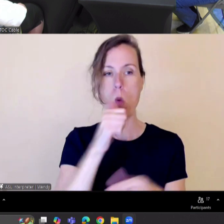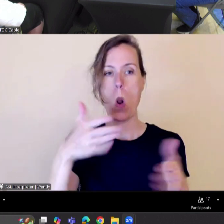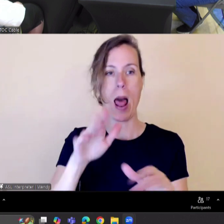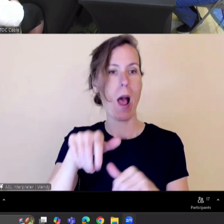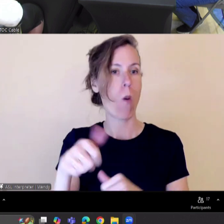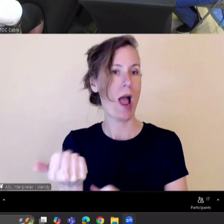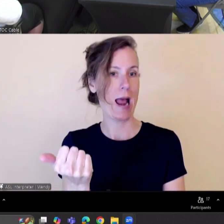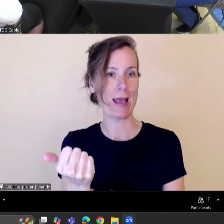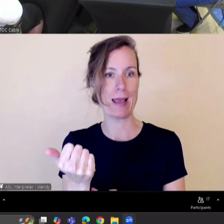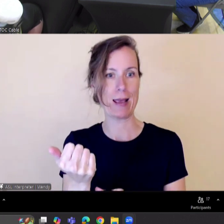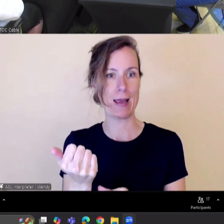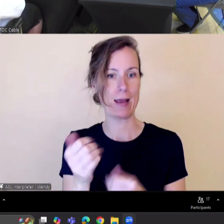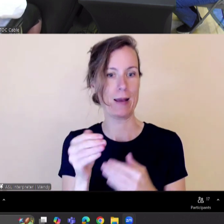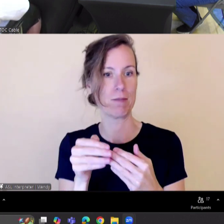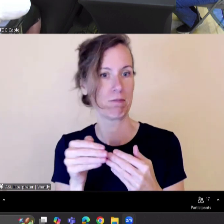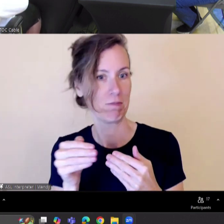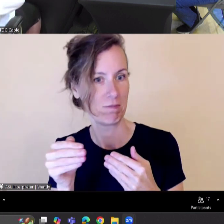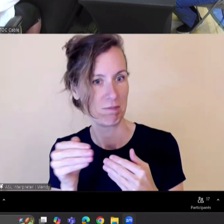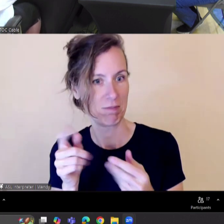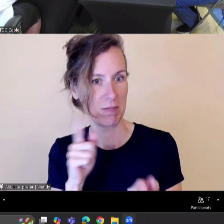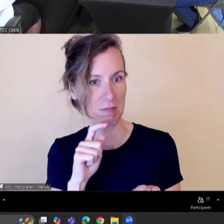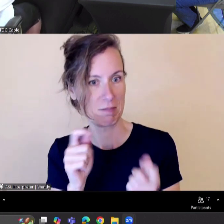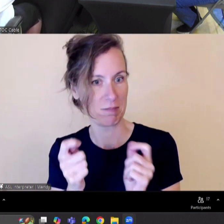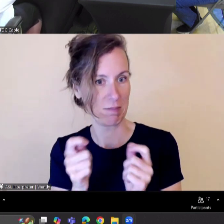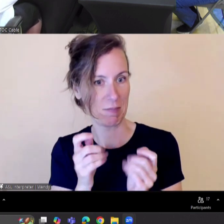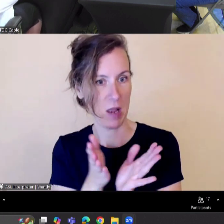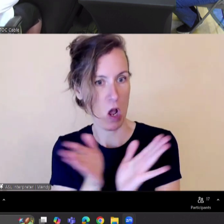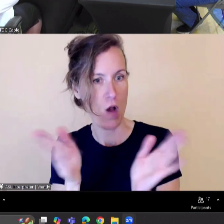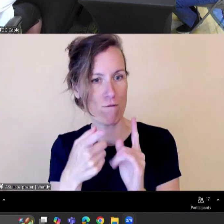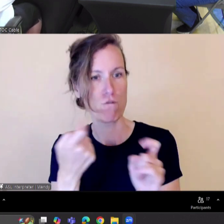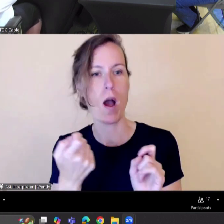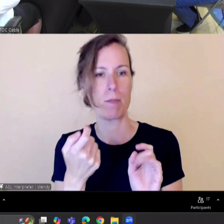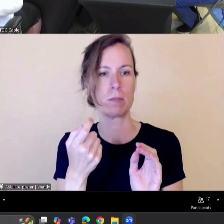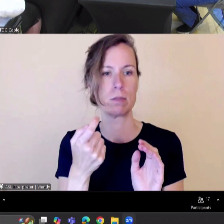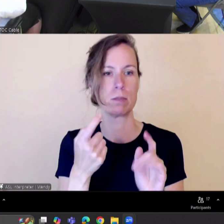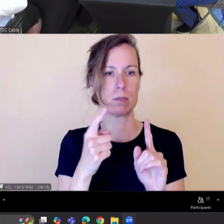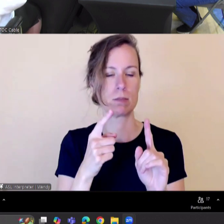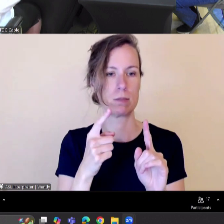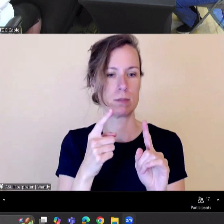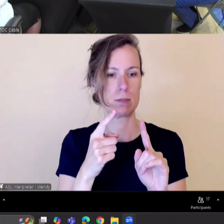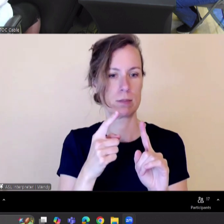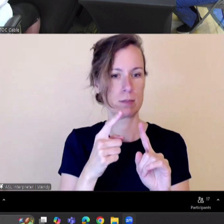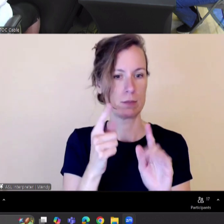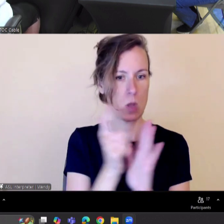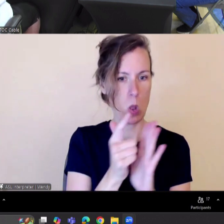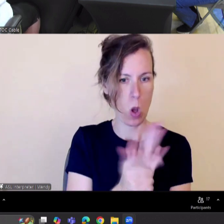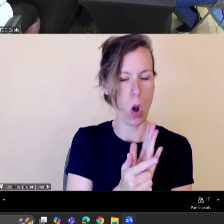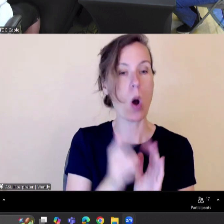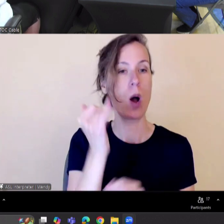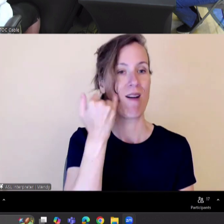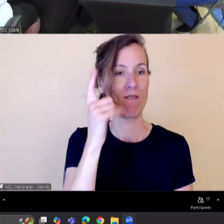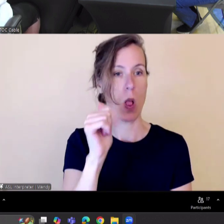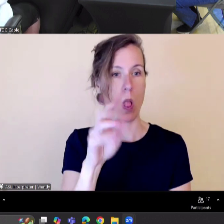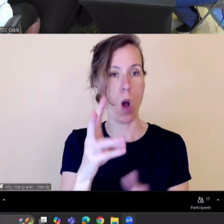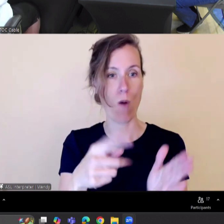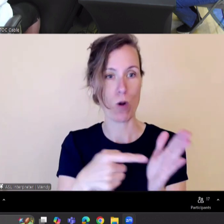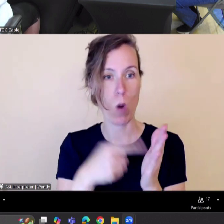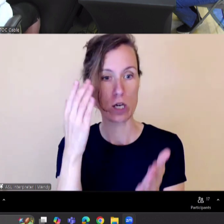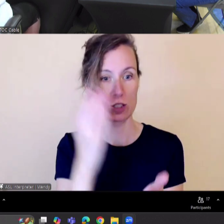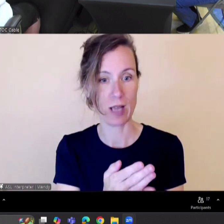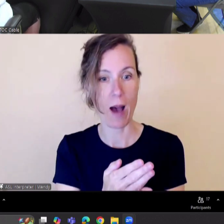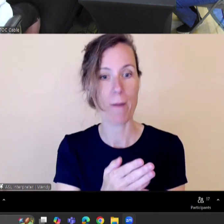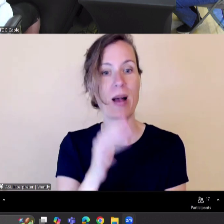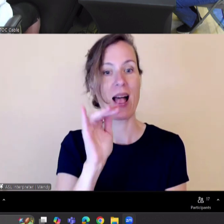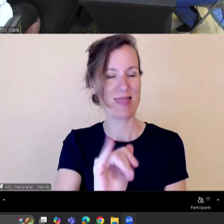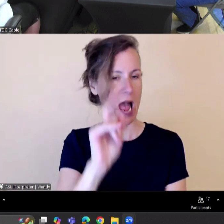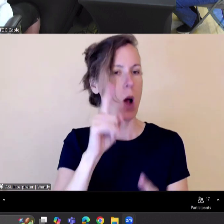requires a stop, and therefore that's what triggers the violation. Other agencies have said 3 to 4 miles per hour